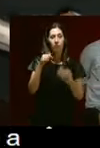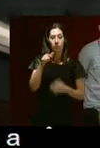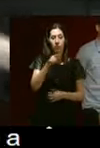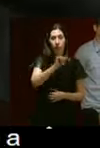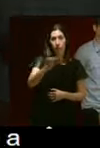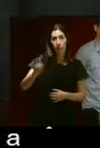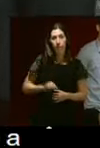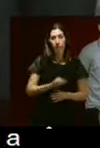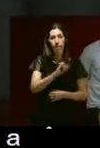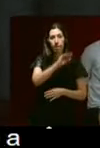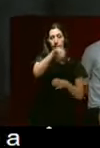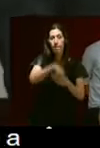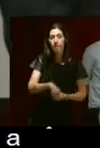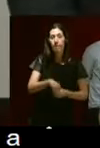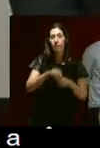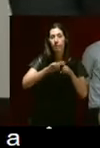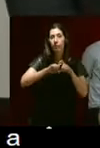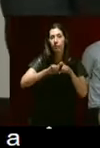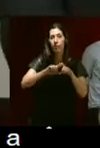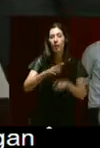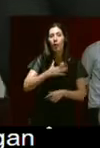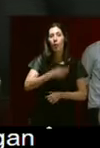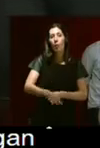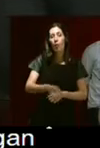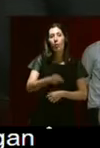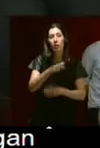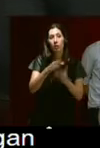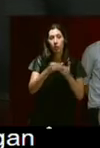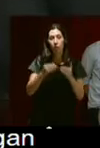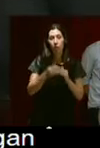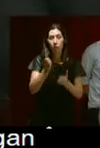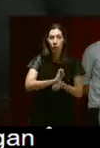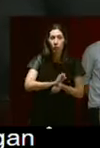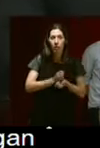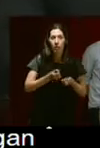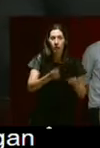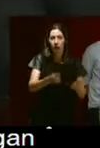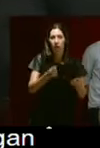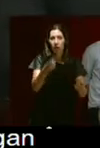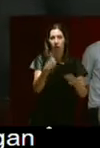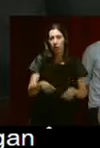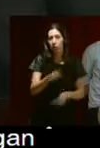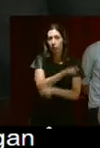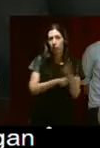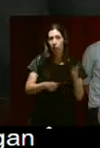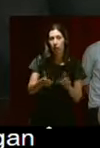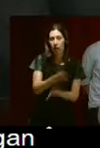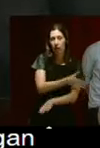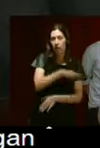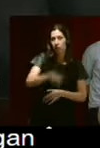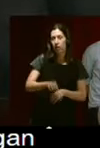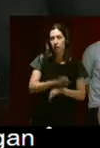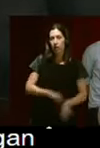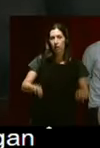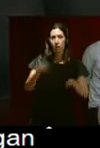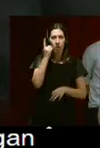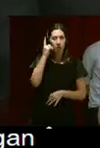culture have available equipment that they can lend to those students if they don't